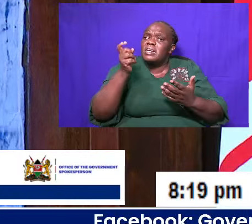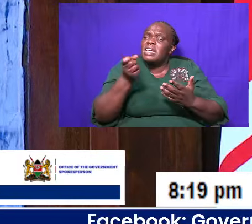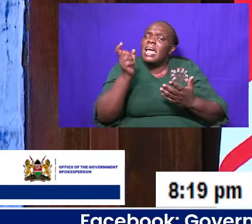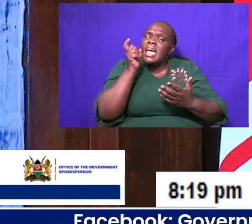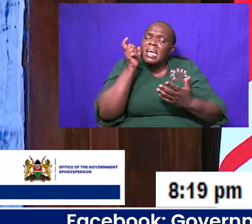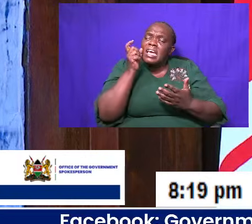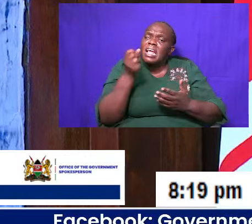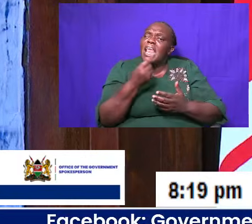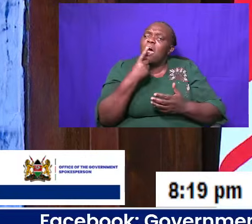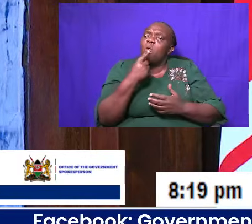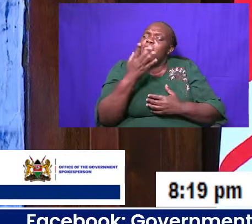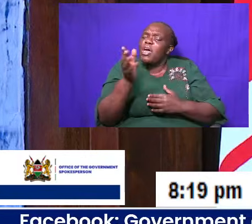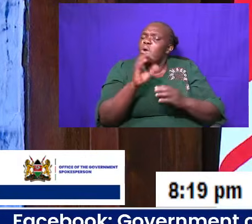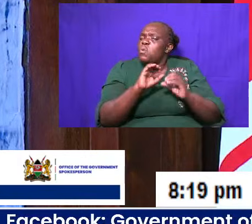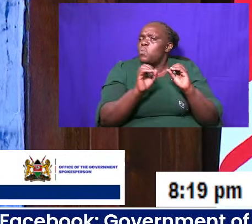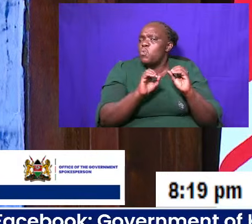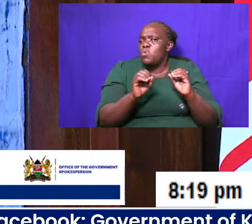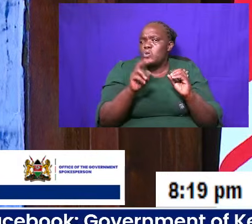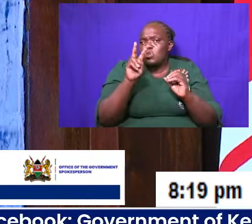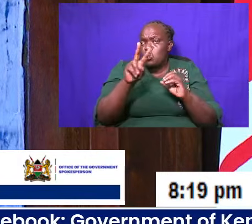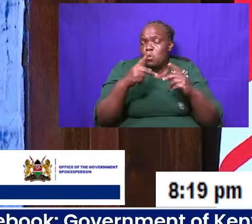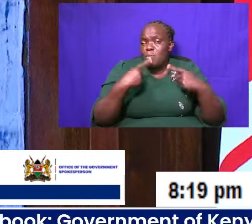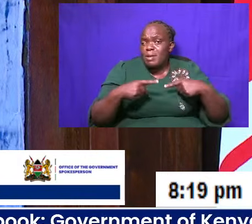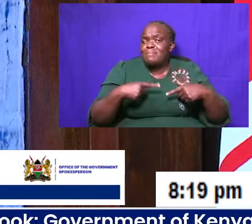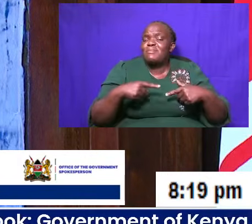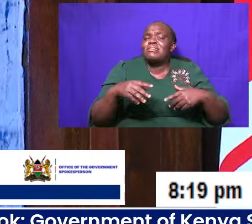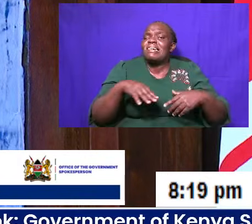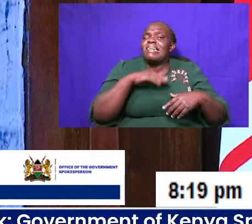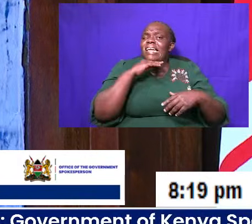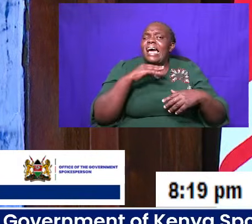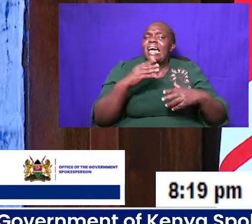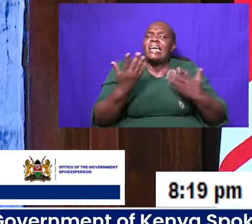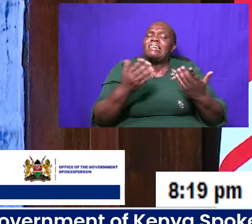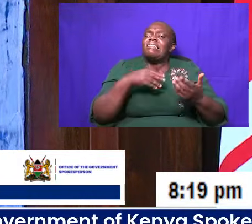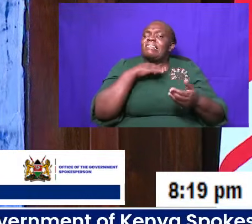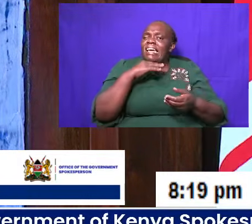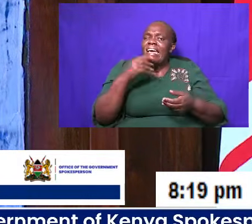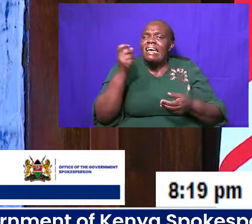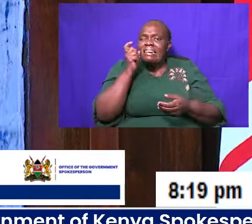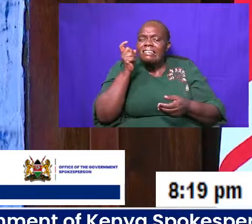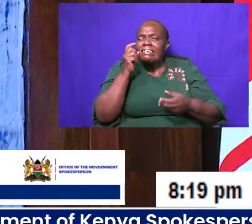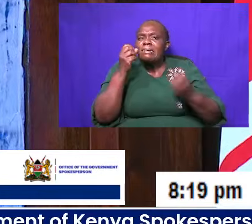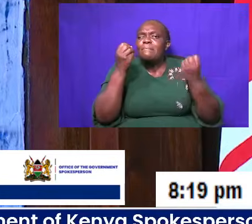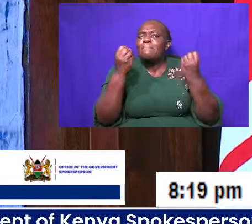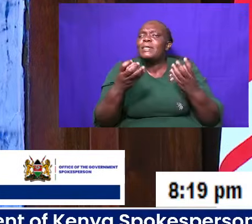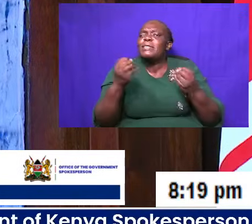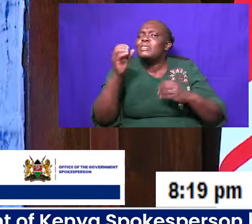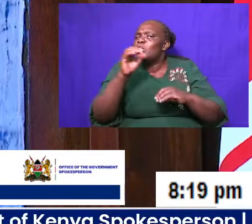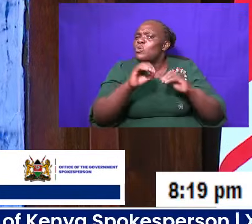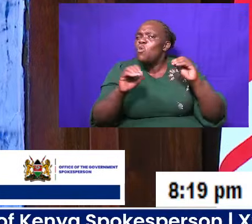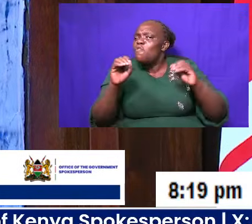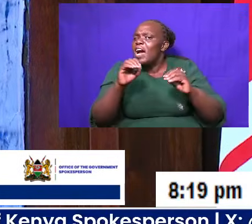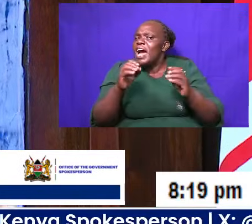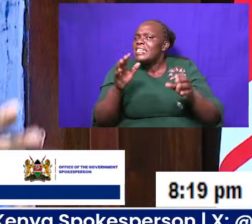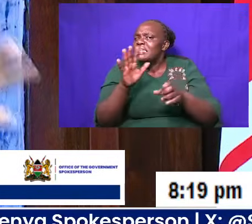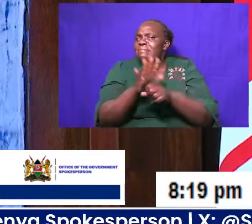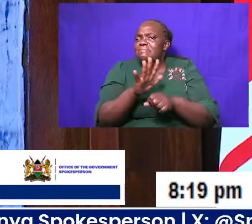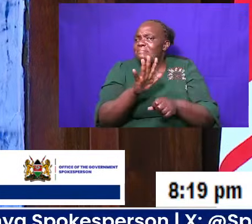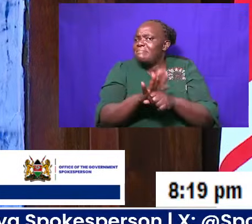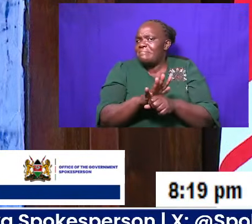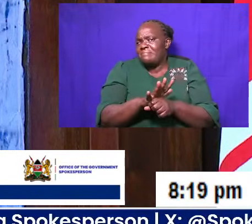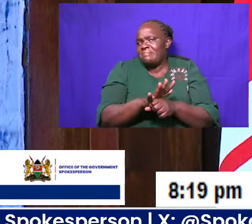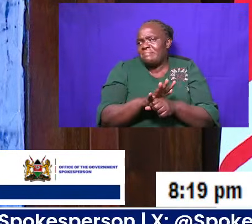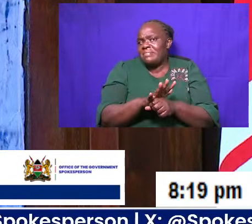are right now. So we saw people really lose their life. There were many orphans that time. And then, of course,